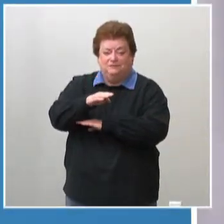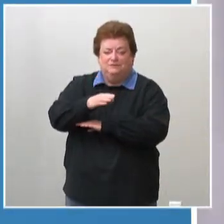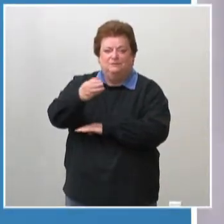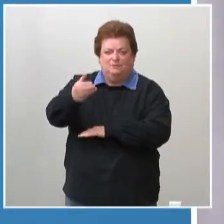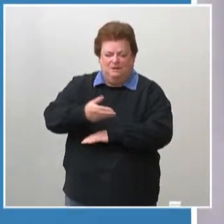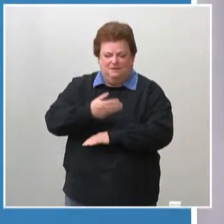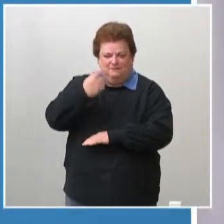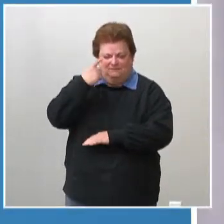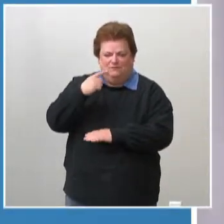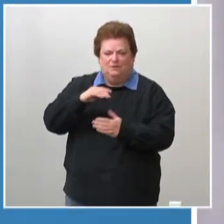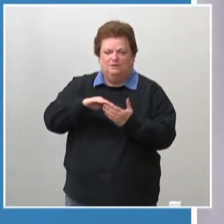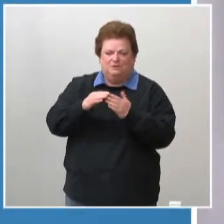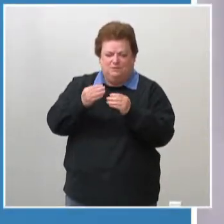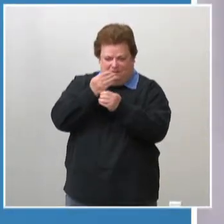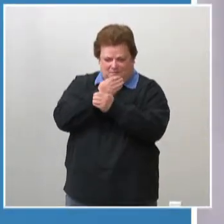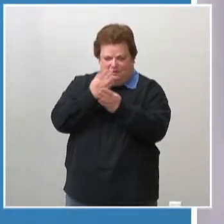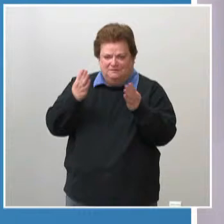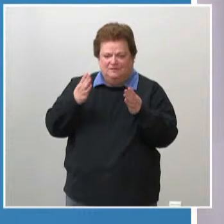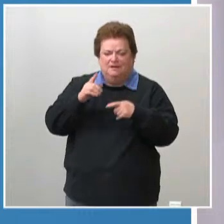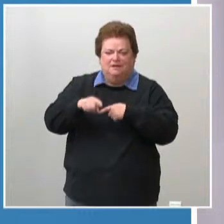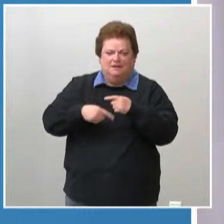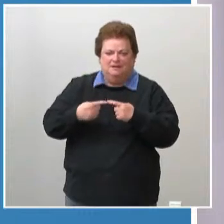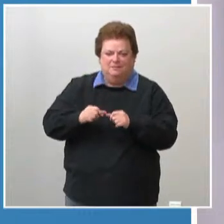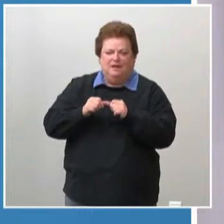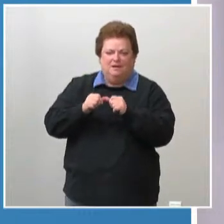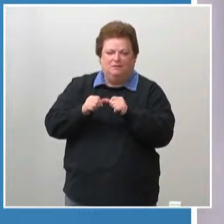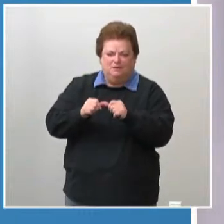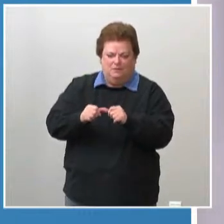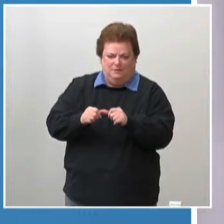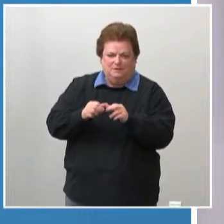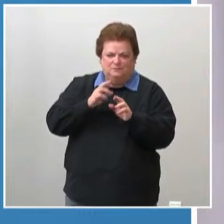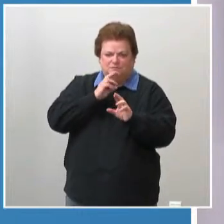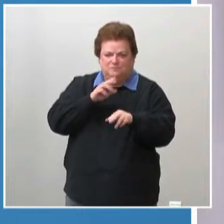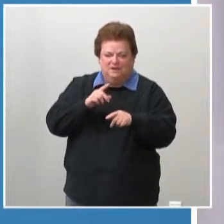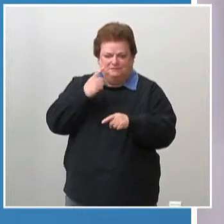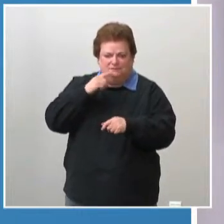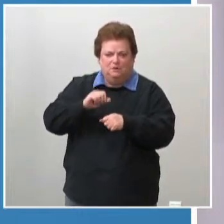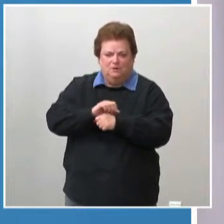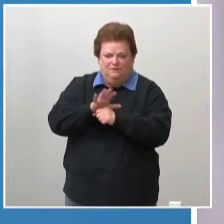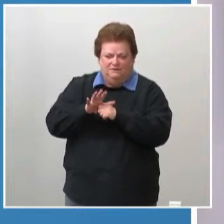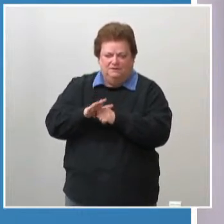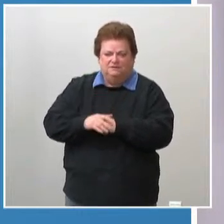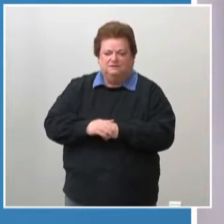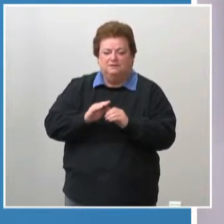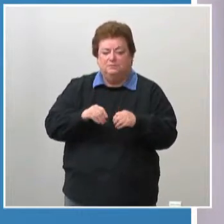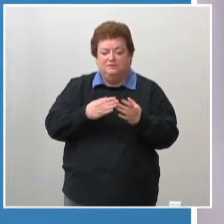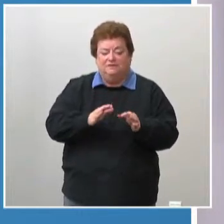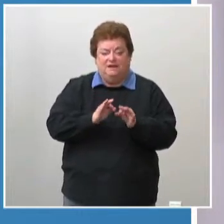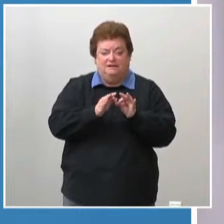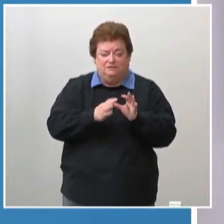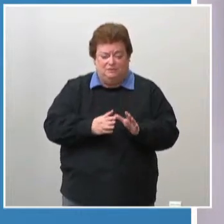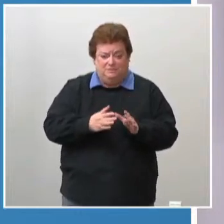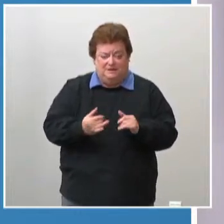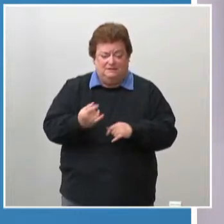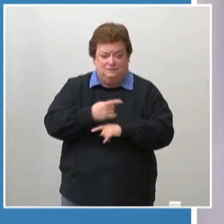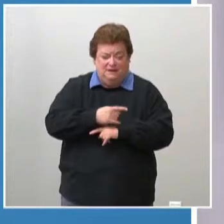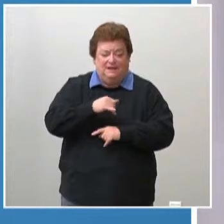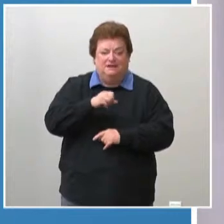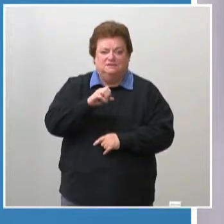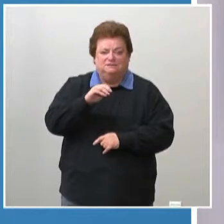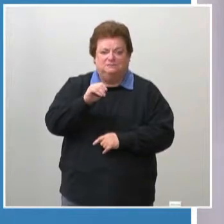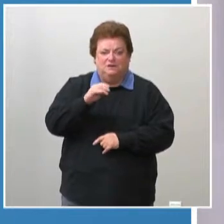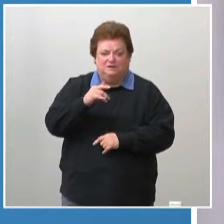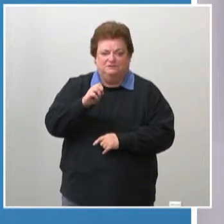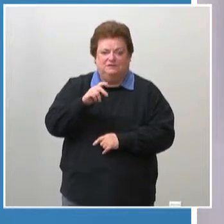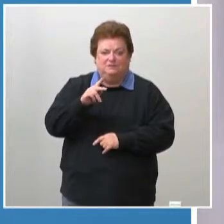And welcome to this community briefing on our ongoing pandemic response. Providing interpretation for us today is